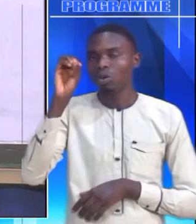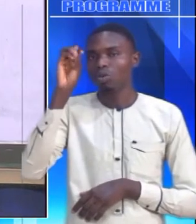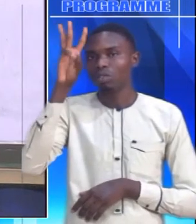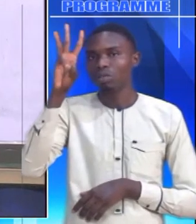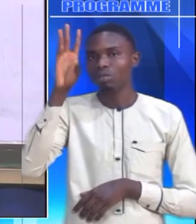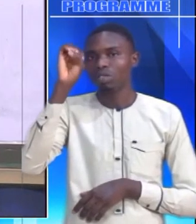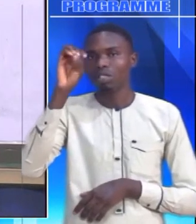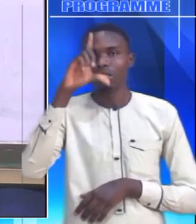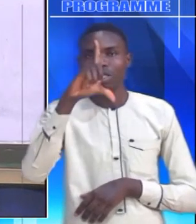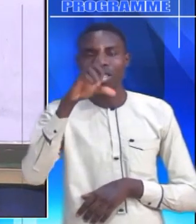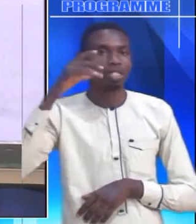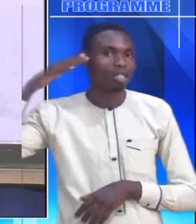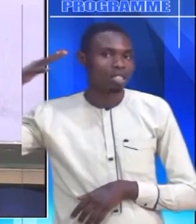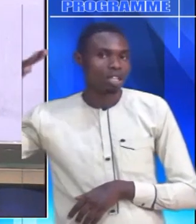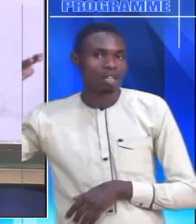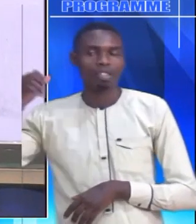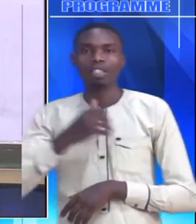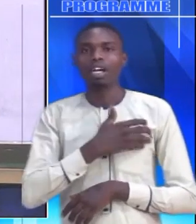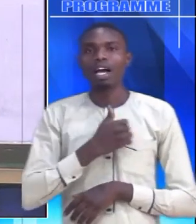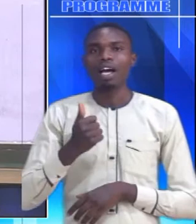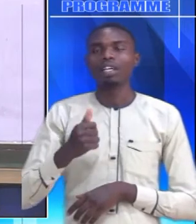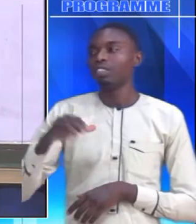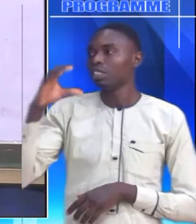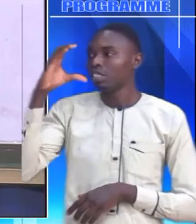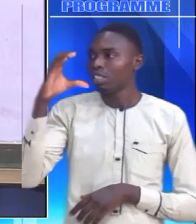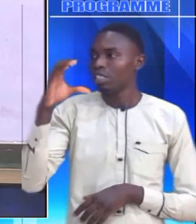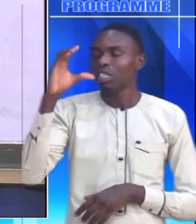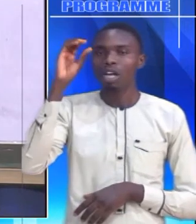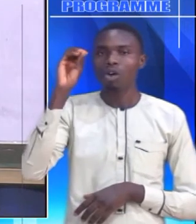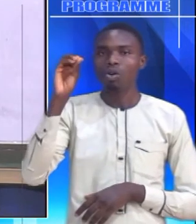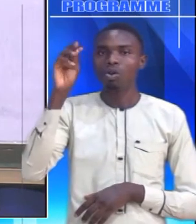and the consonant